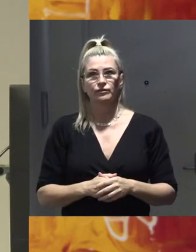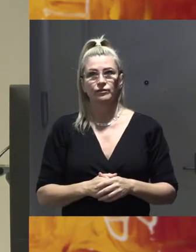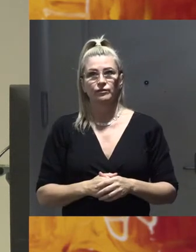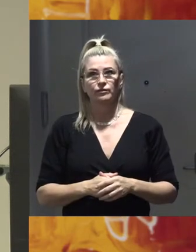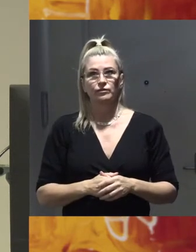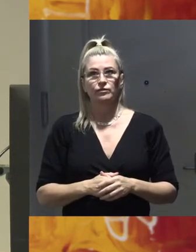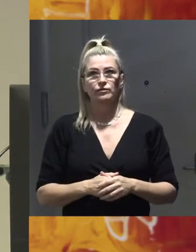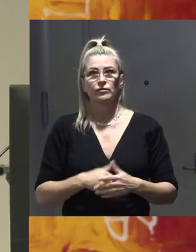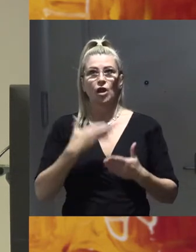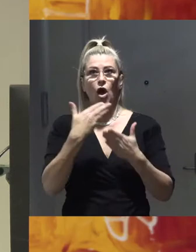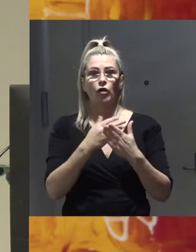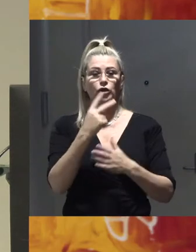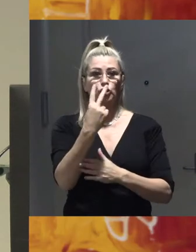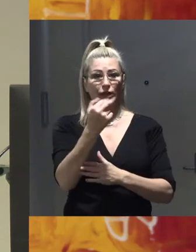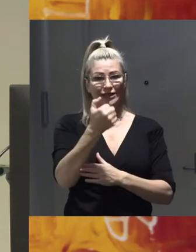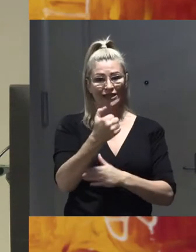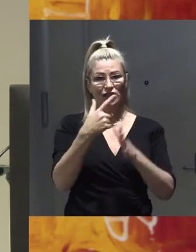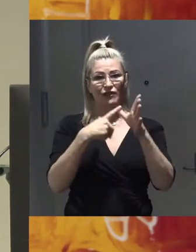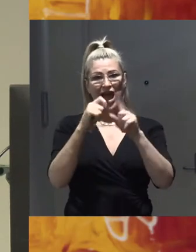On the 26th of April